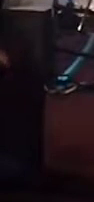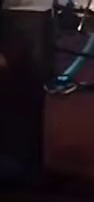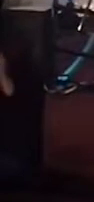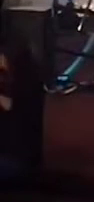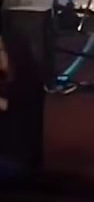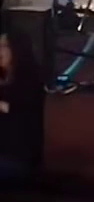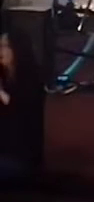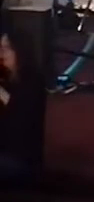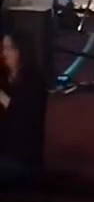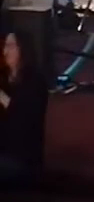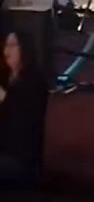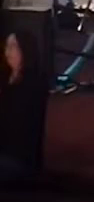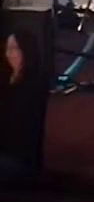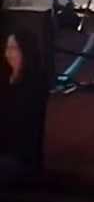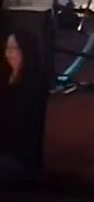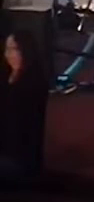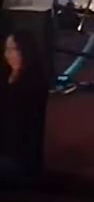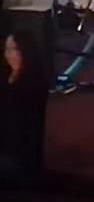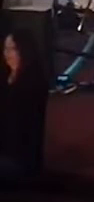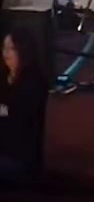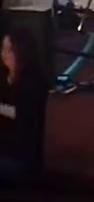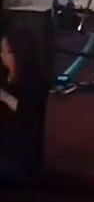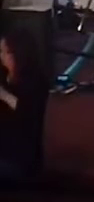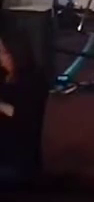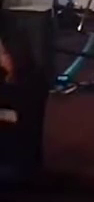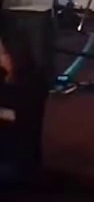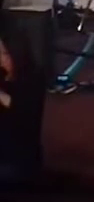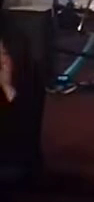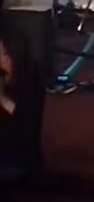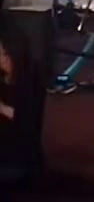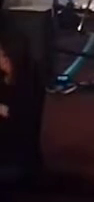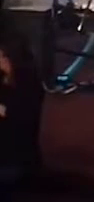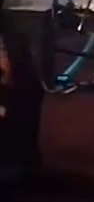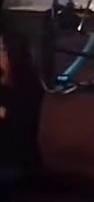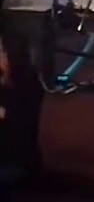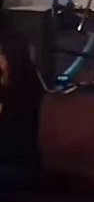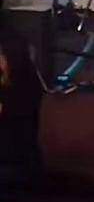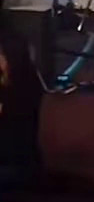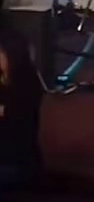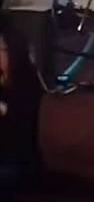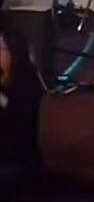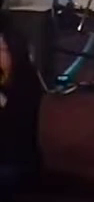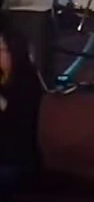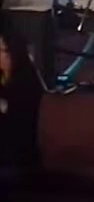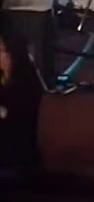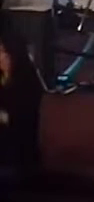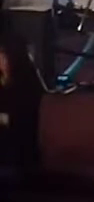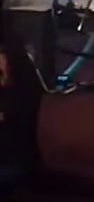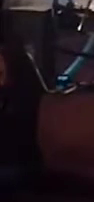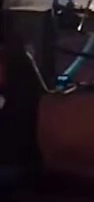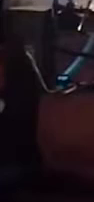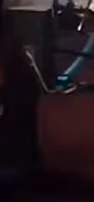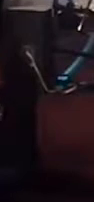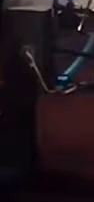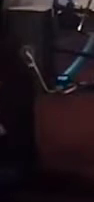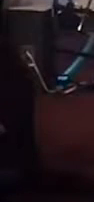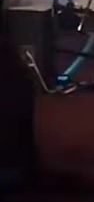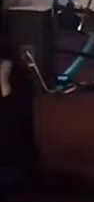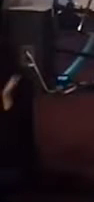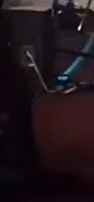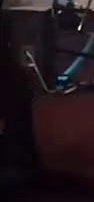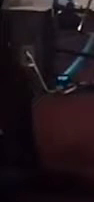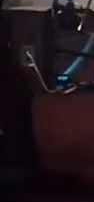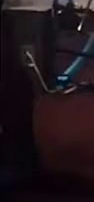help her. I'll be willing to dig through the garbage to try to find this diamond ring for her. So he goes out and they're digging through the garbage, and